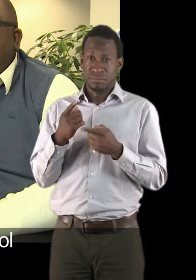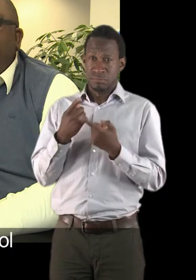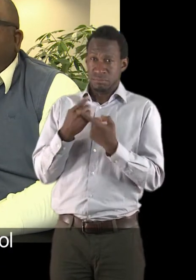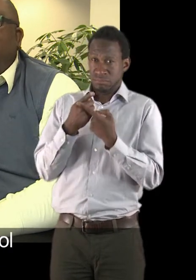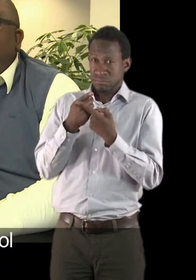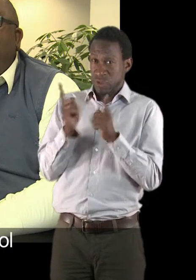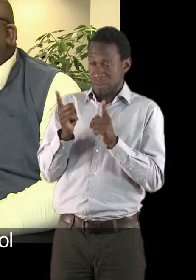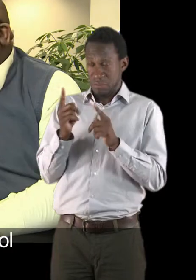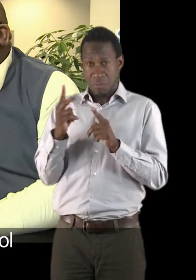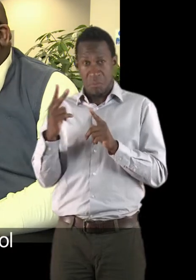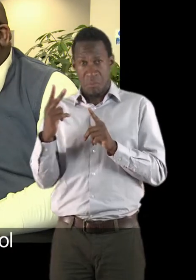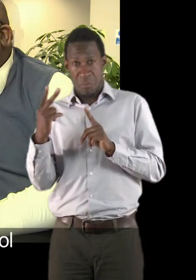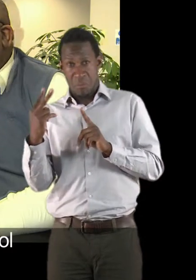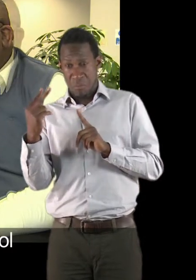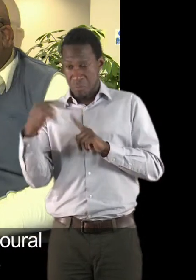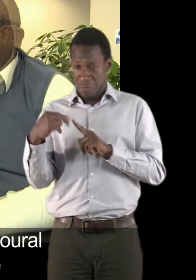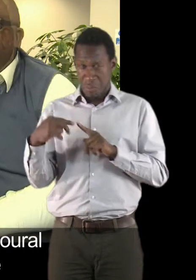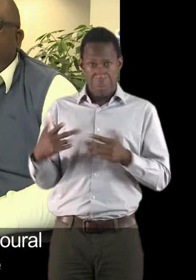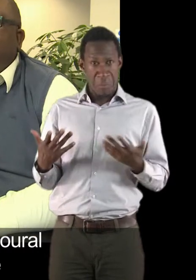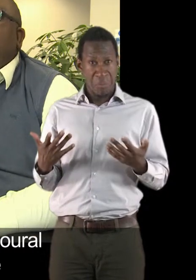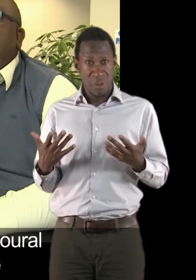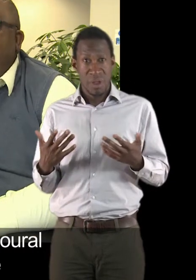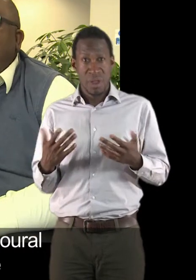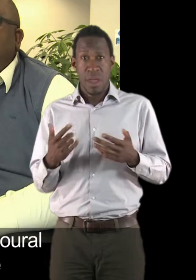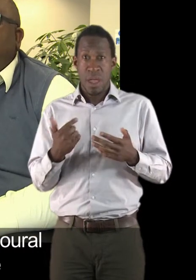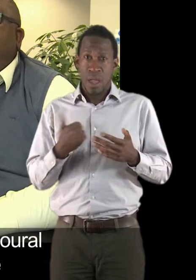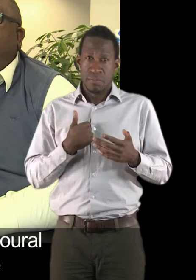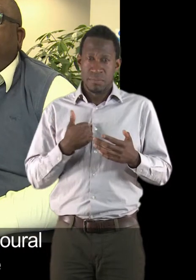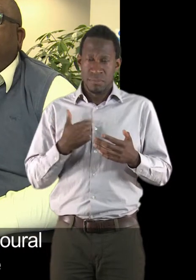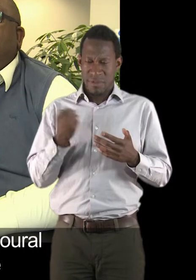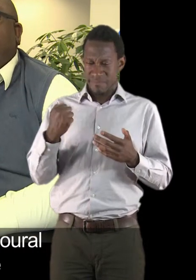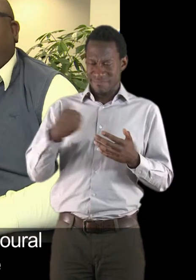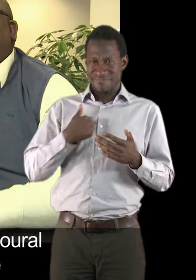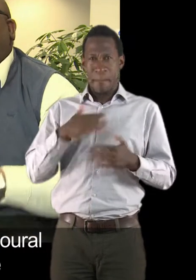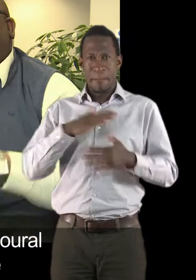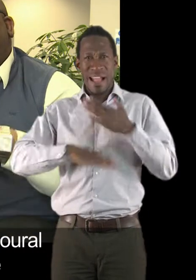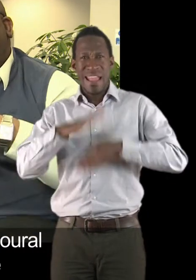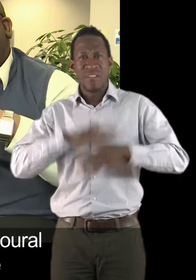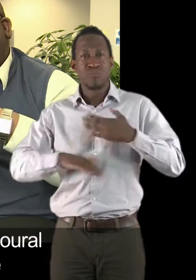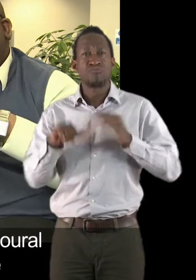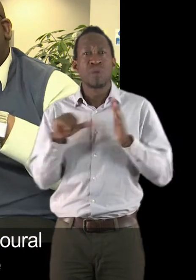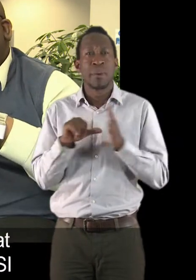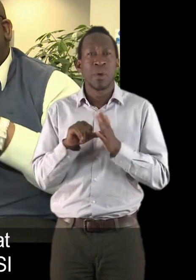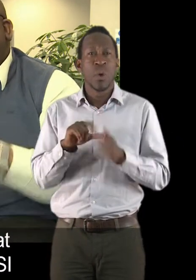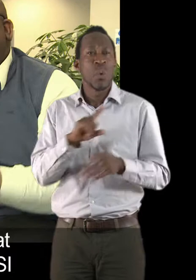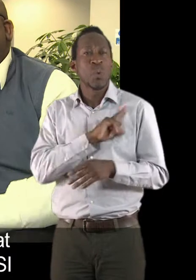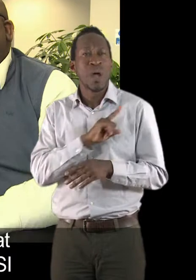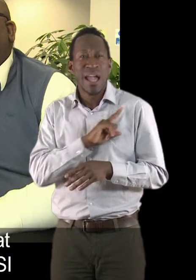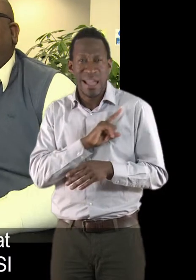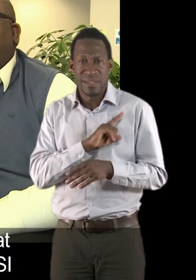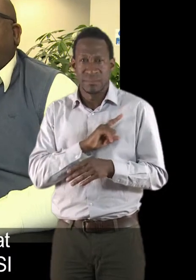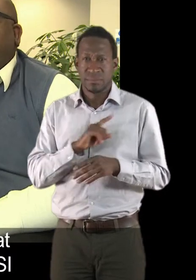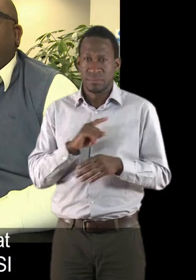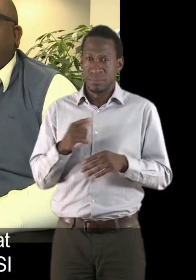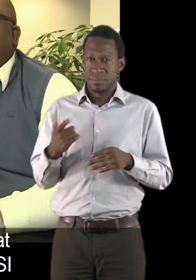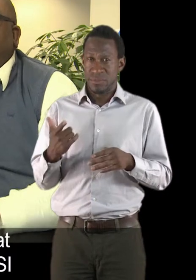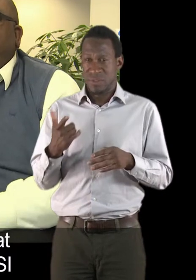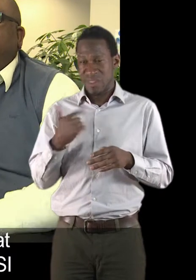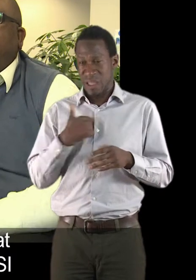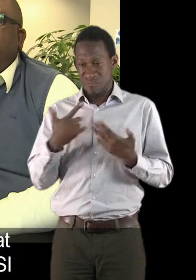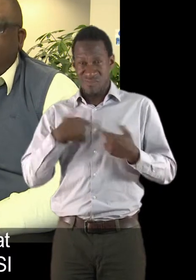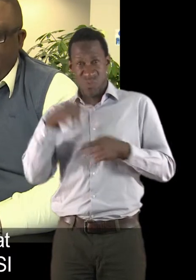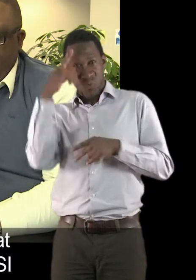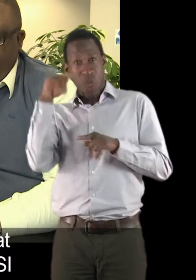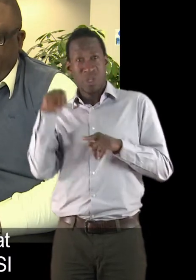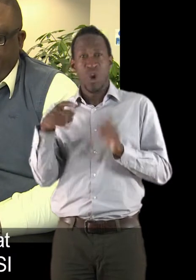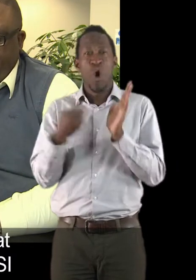but nobody at school picked that up. They said I had behavioural problems because there's a saying that I use